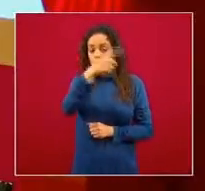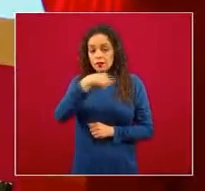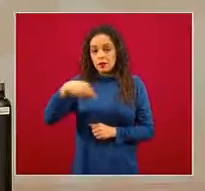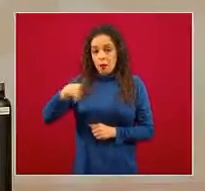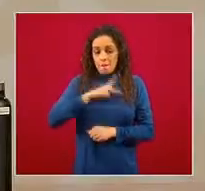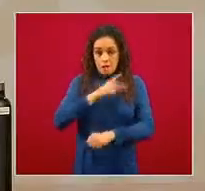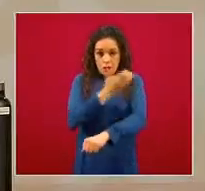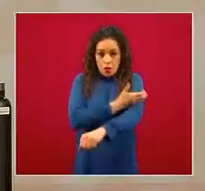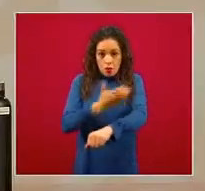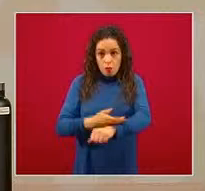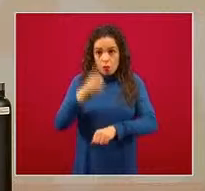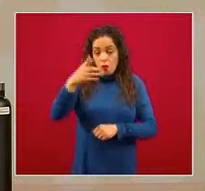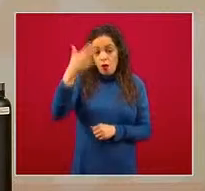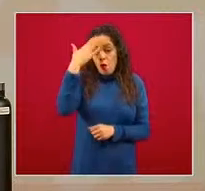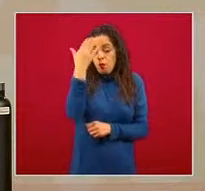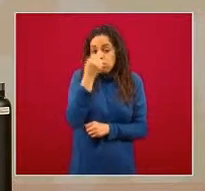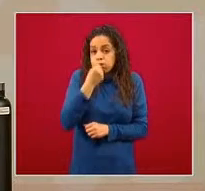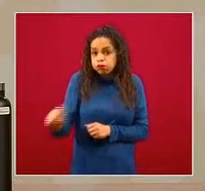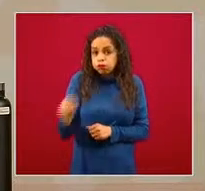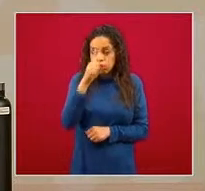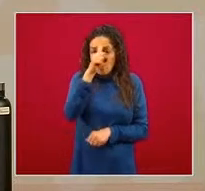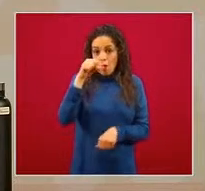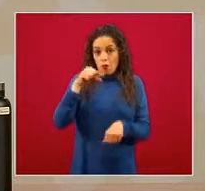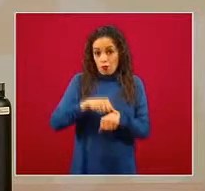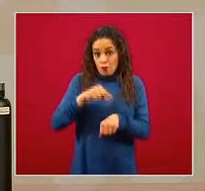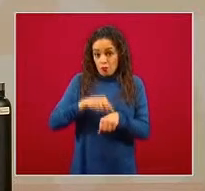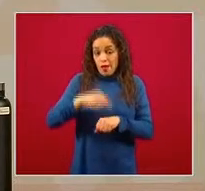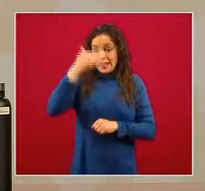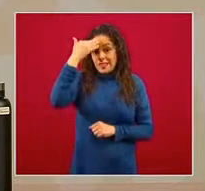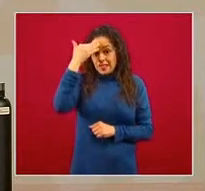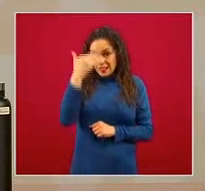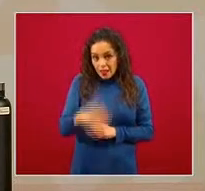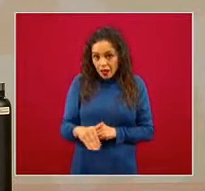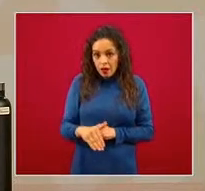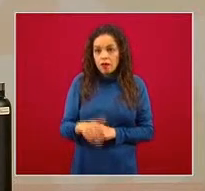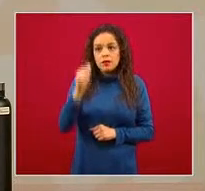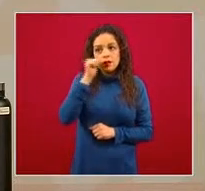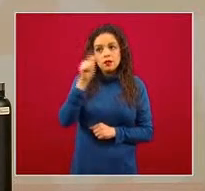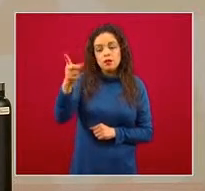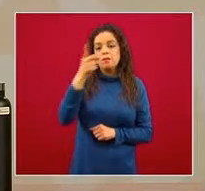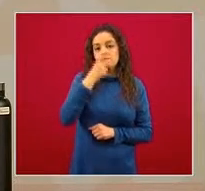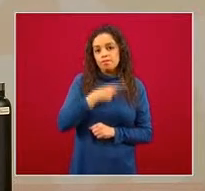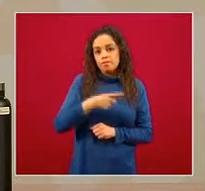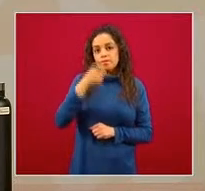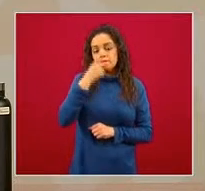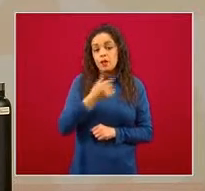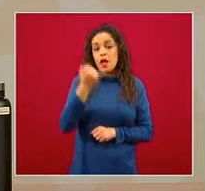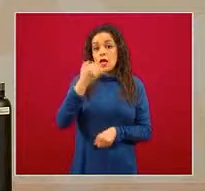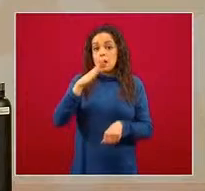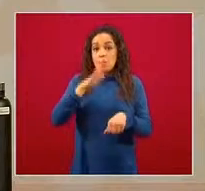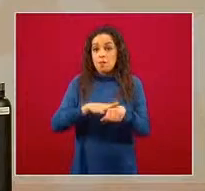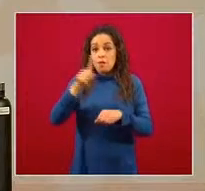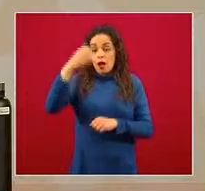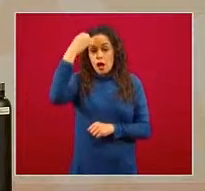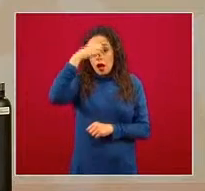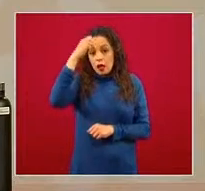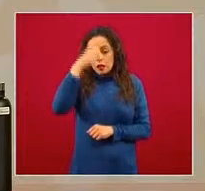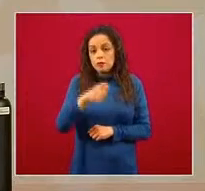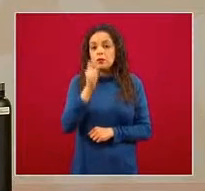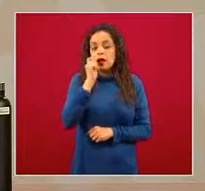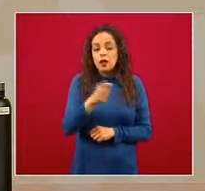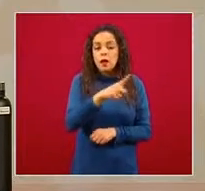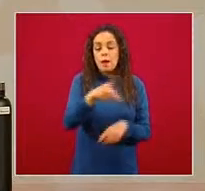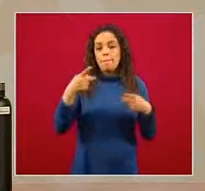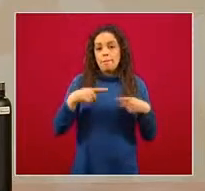from the physicians and from the healthcare professionals treating critical